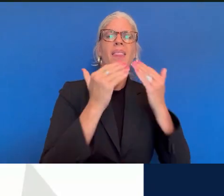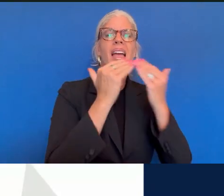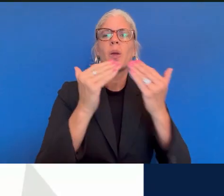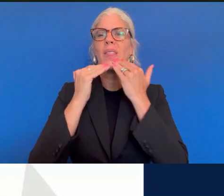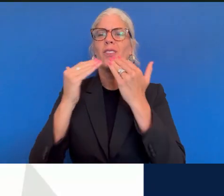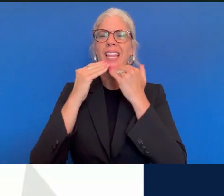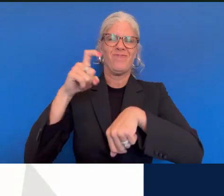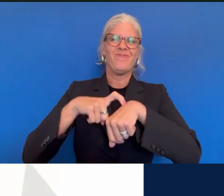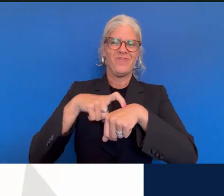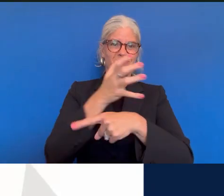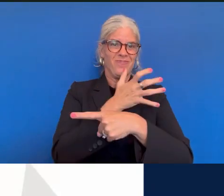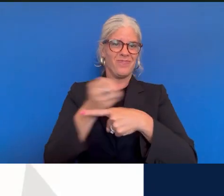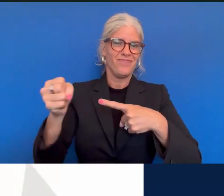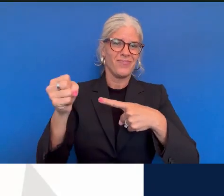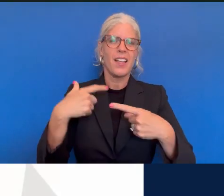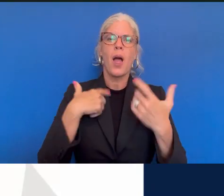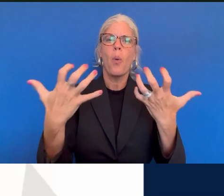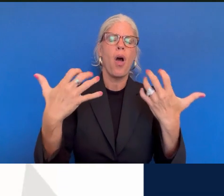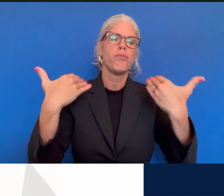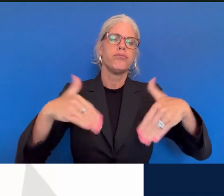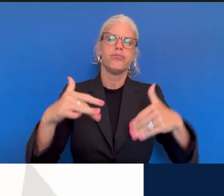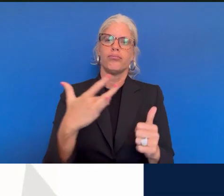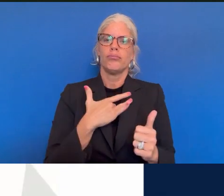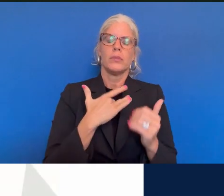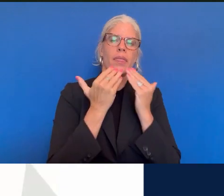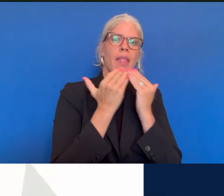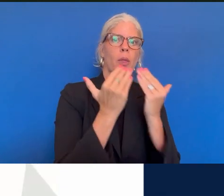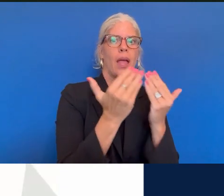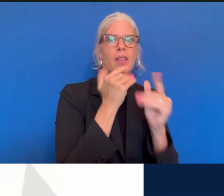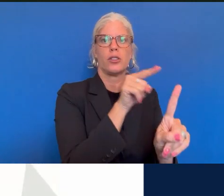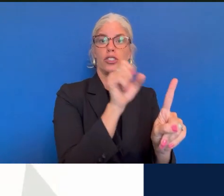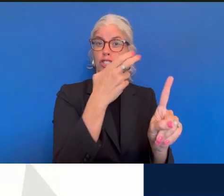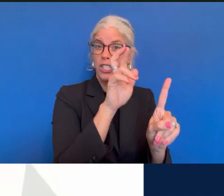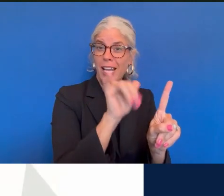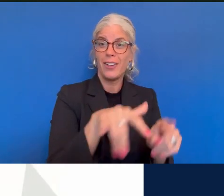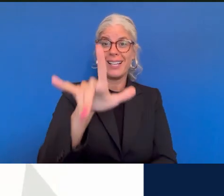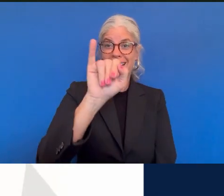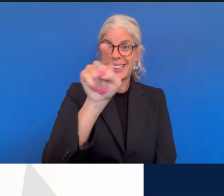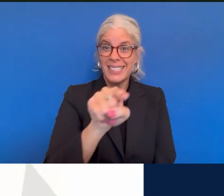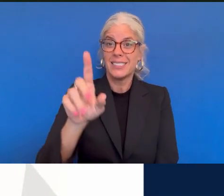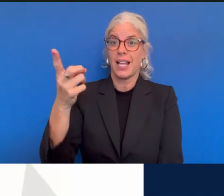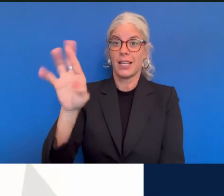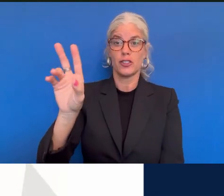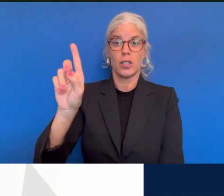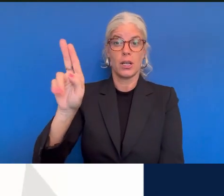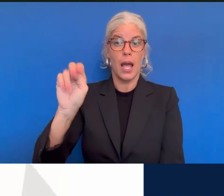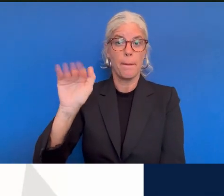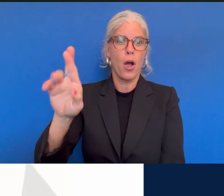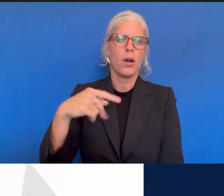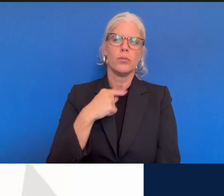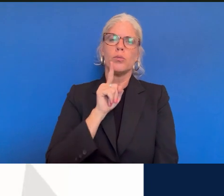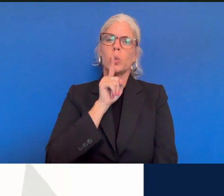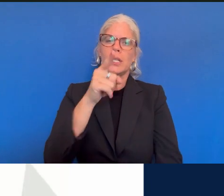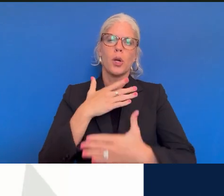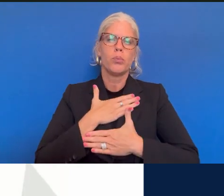Thank you so much. And so we're at the end of our time together today. I just want to give a very heartfelt thank you to Sherry, to Liz, and to